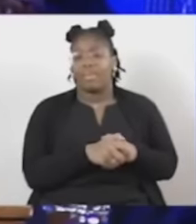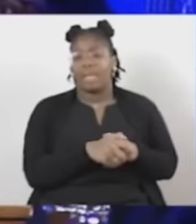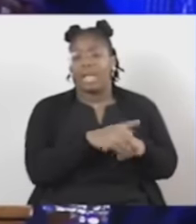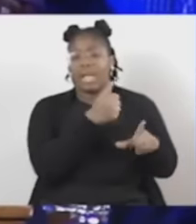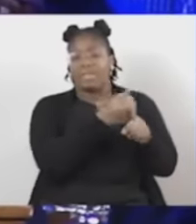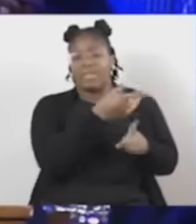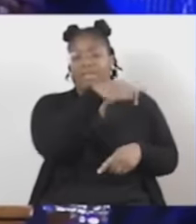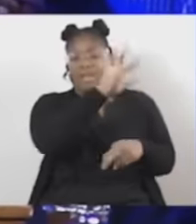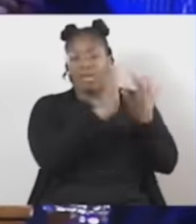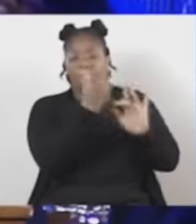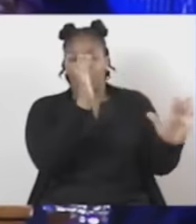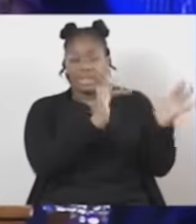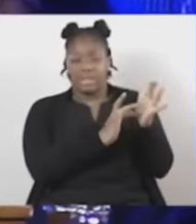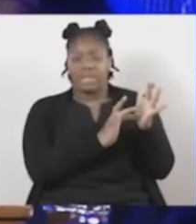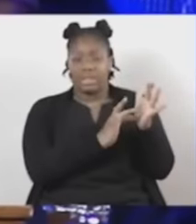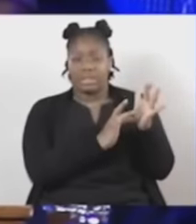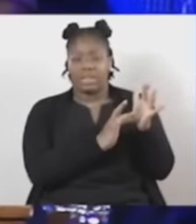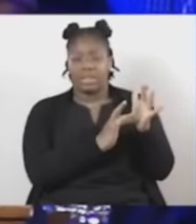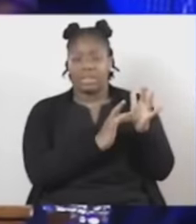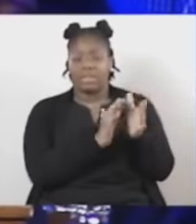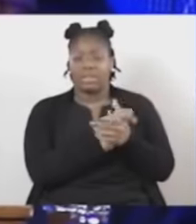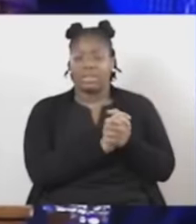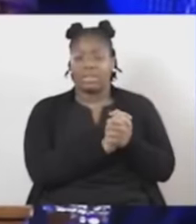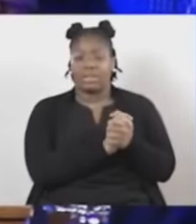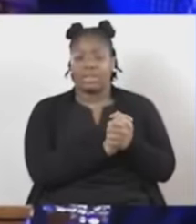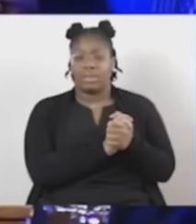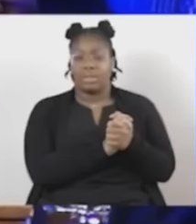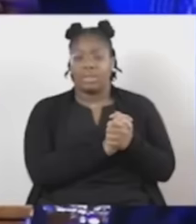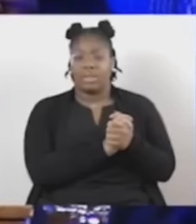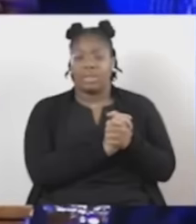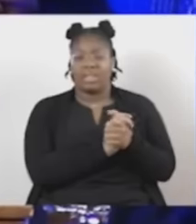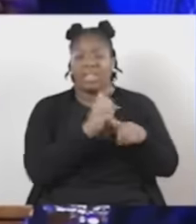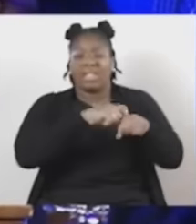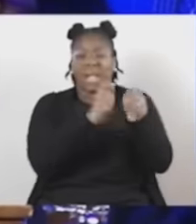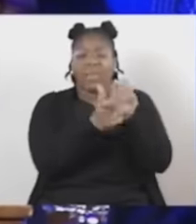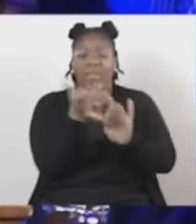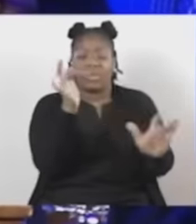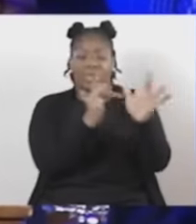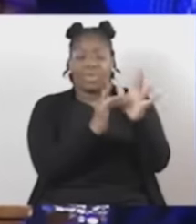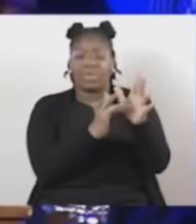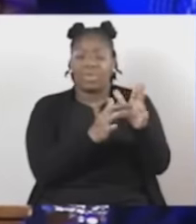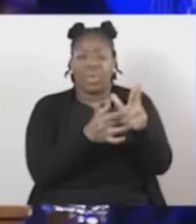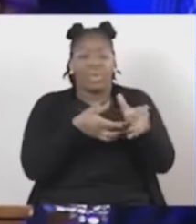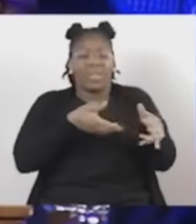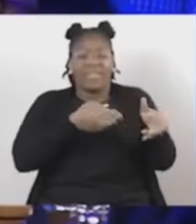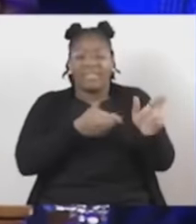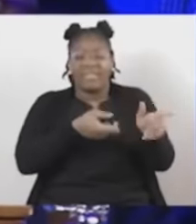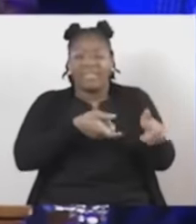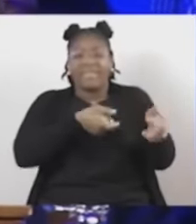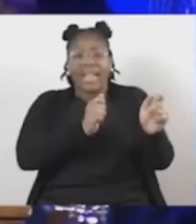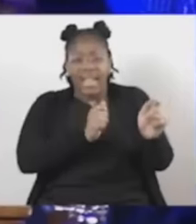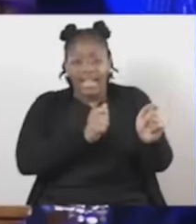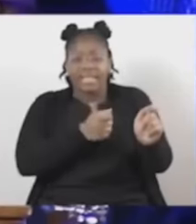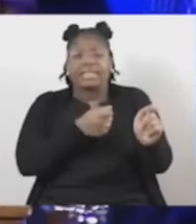Messiah. And while the journey for them has been fast-paced and spiritually demanding, he and the others,